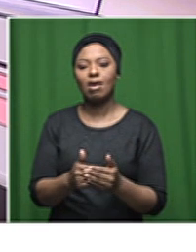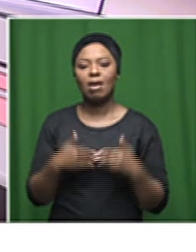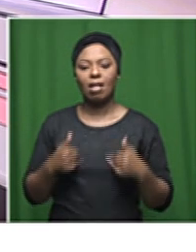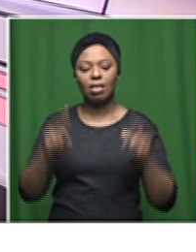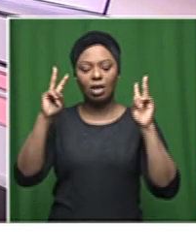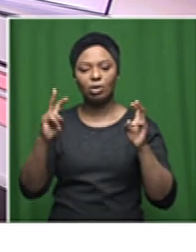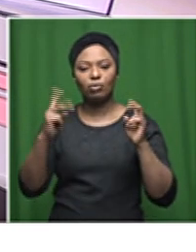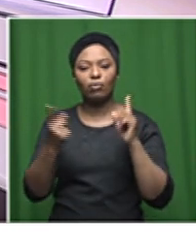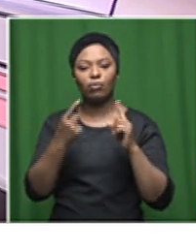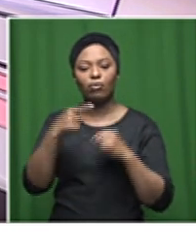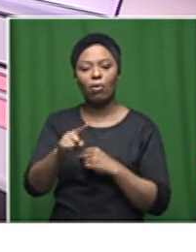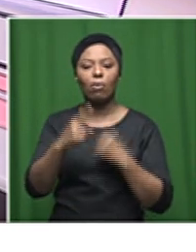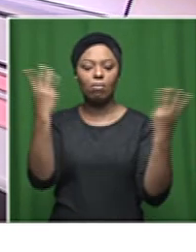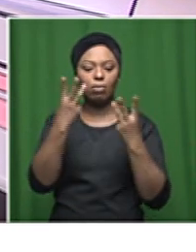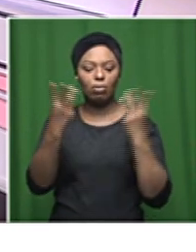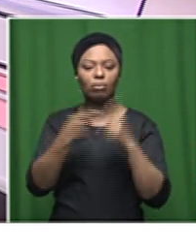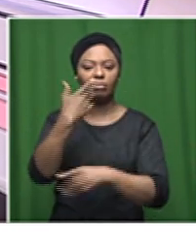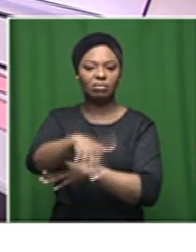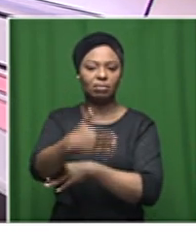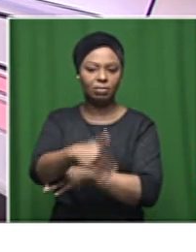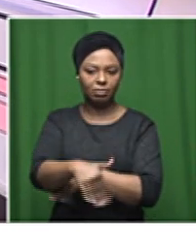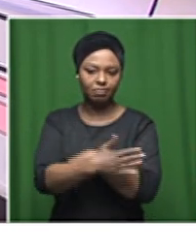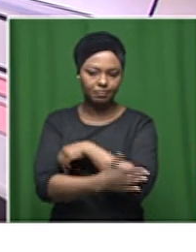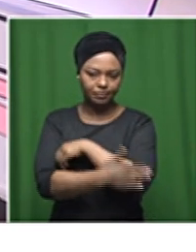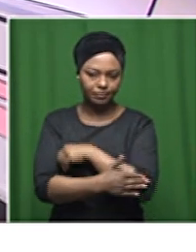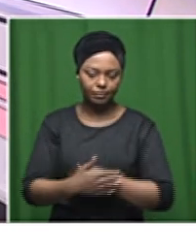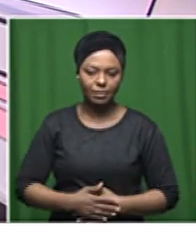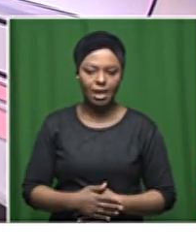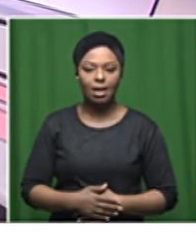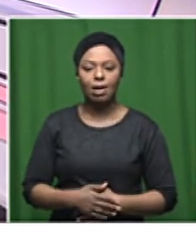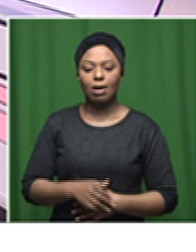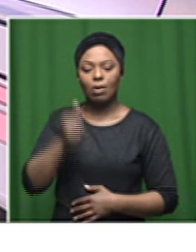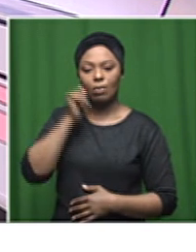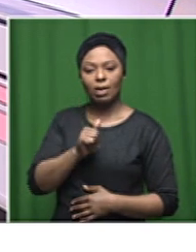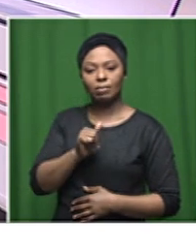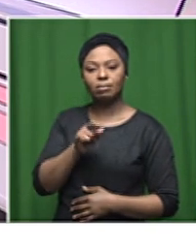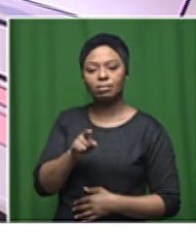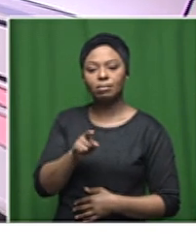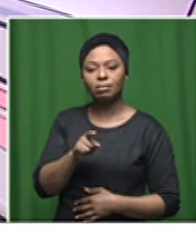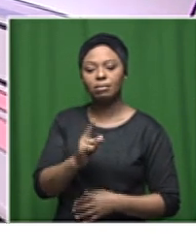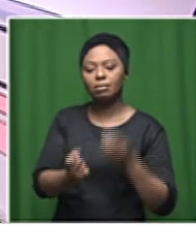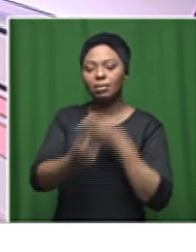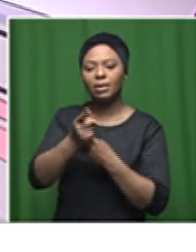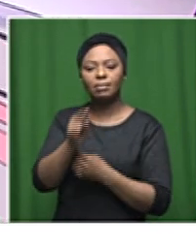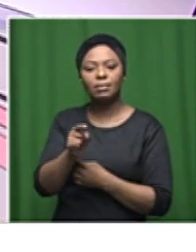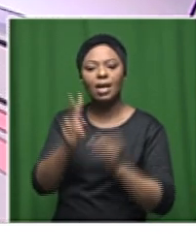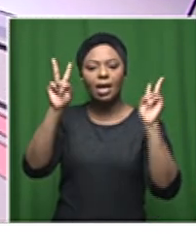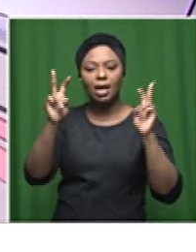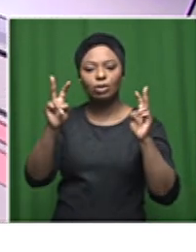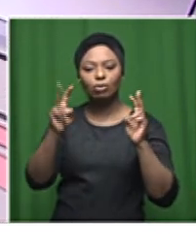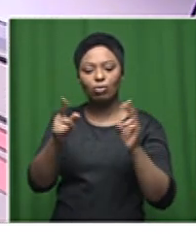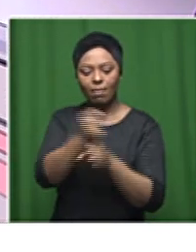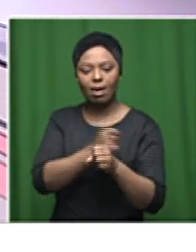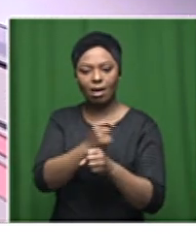that the services, especially medical services, is in a very dire